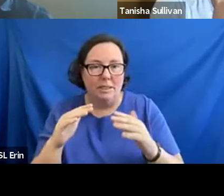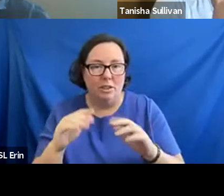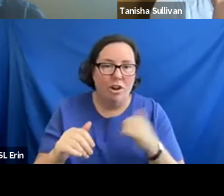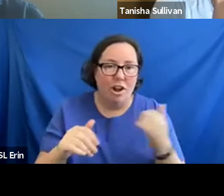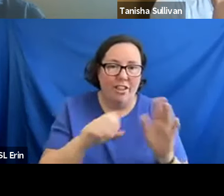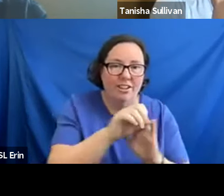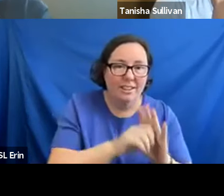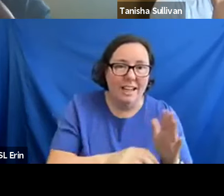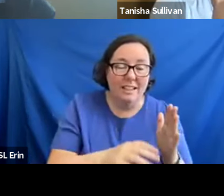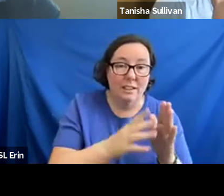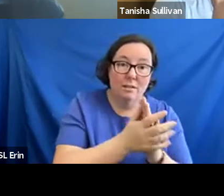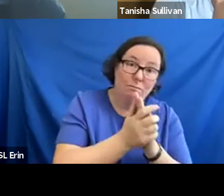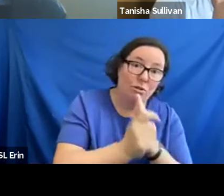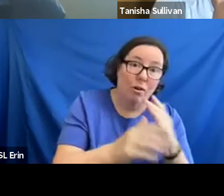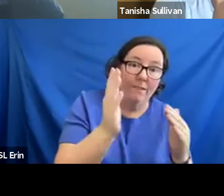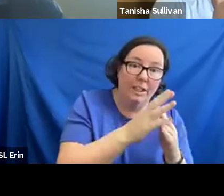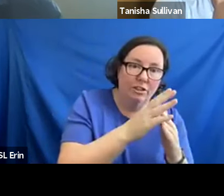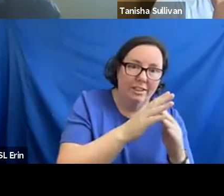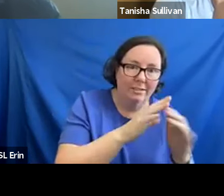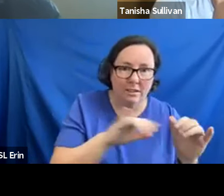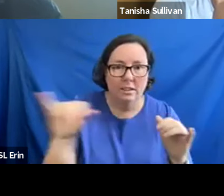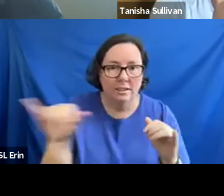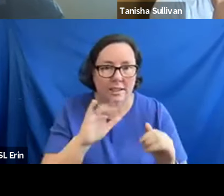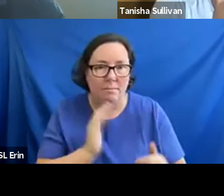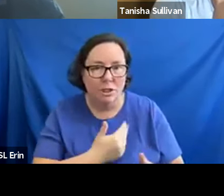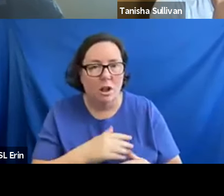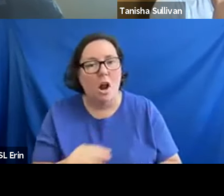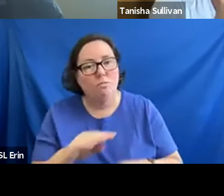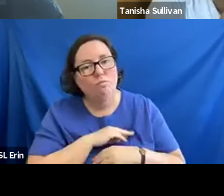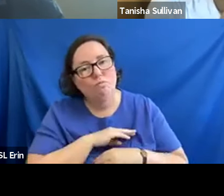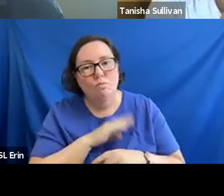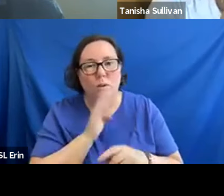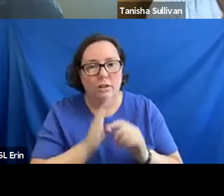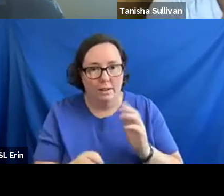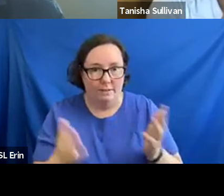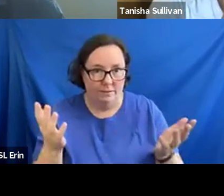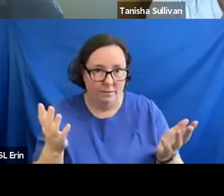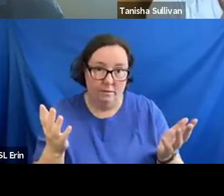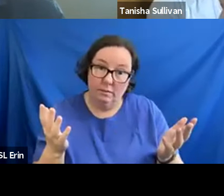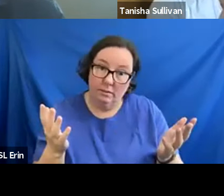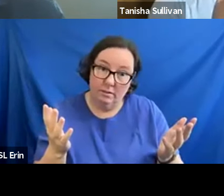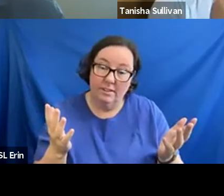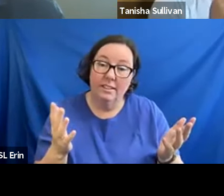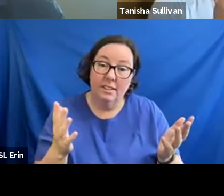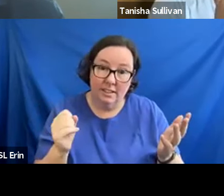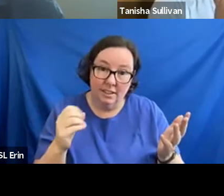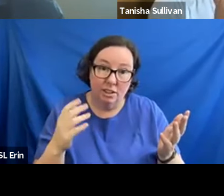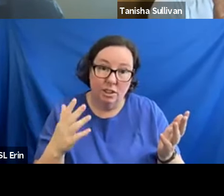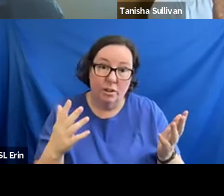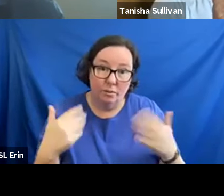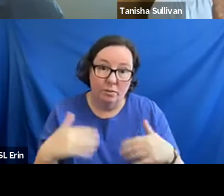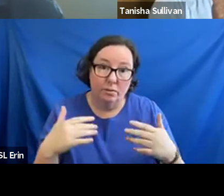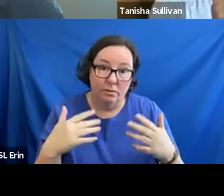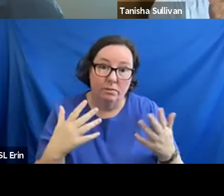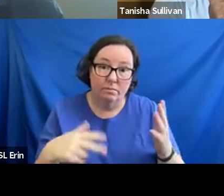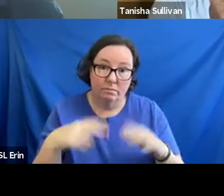states. So it's not a low level. It's at the level of academic work